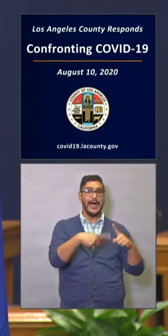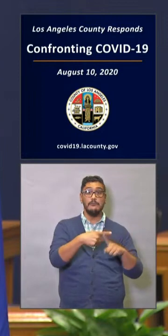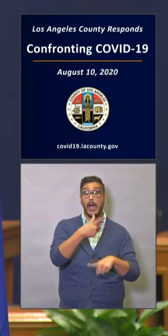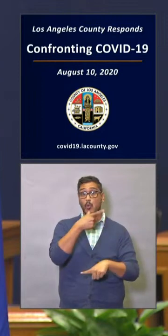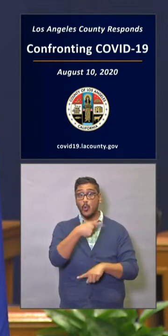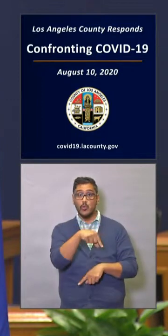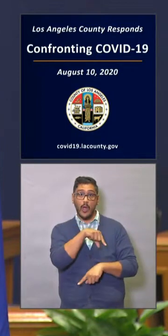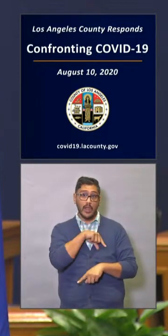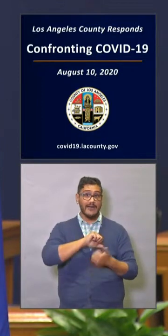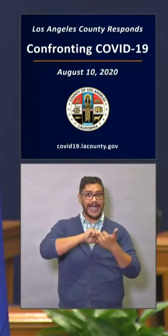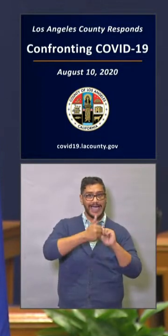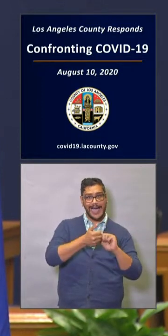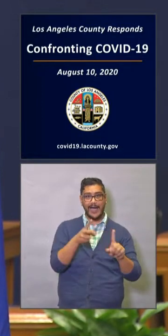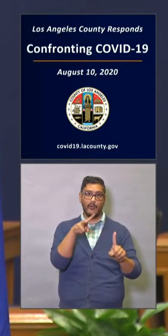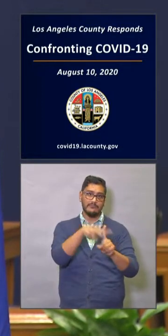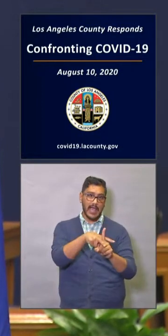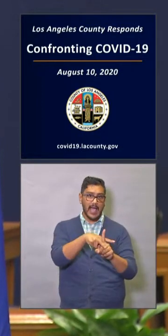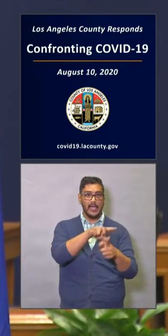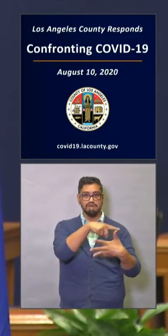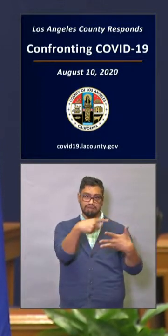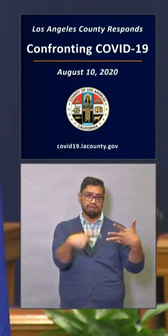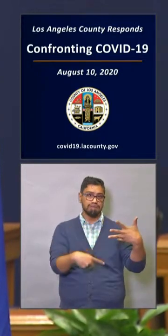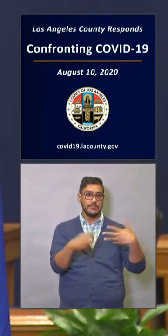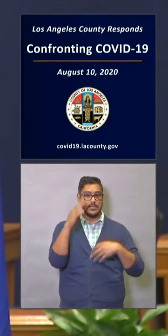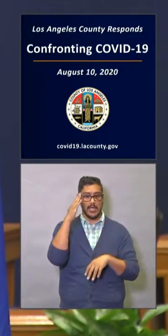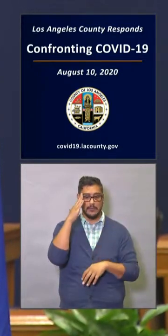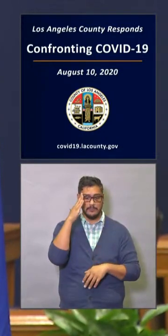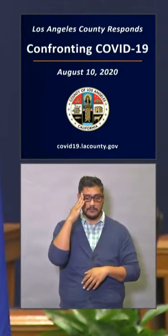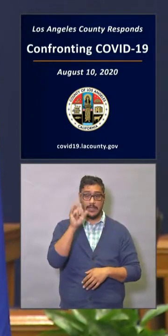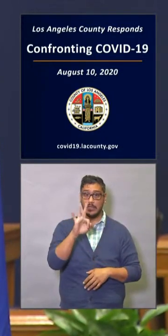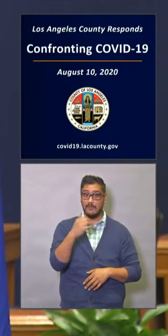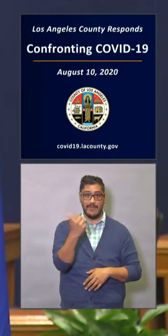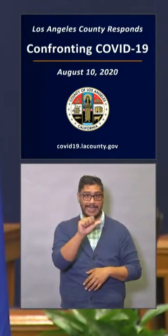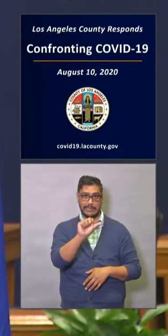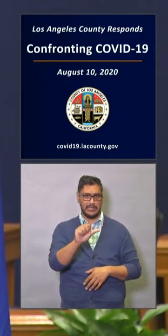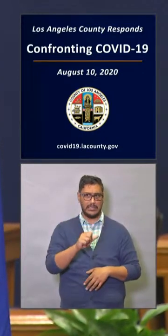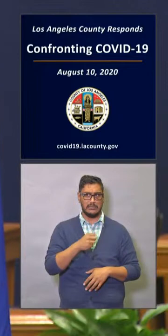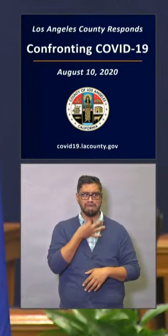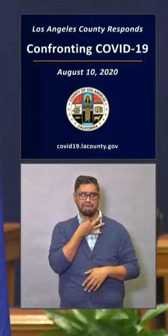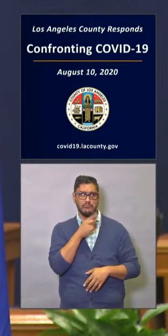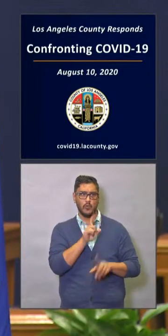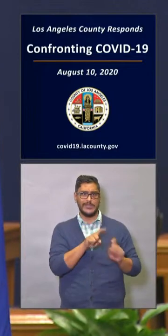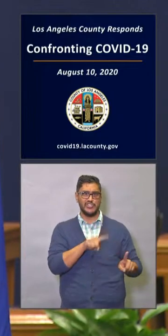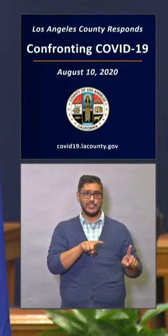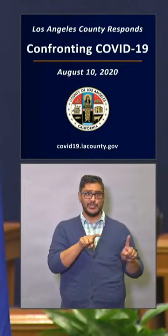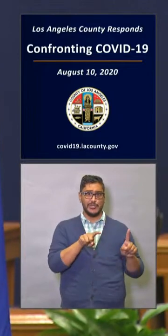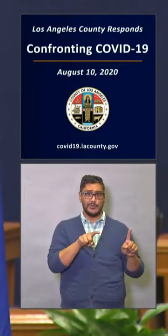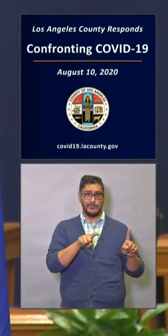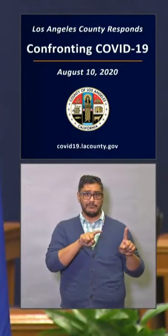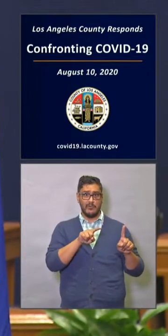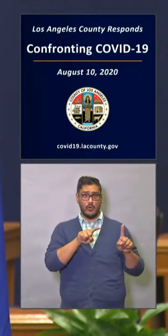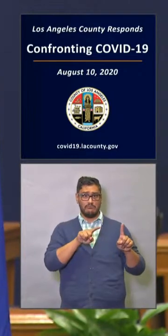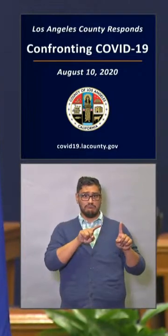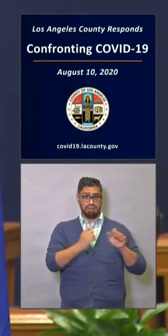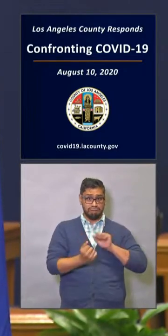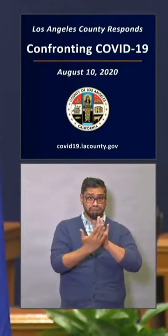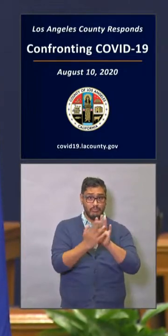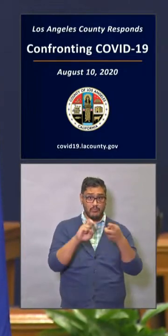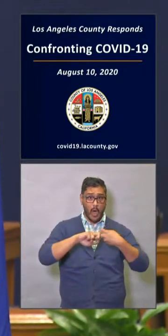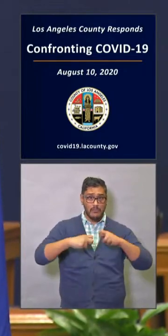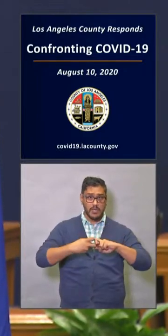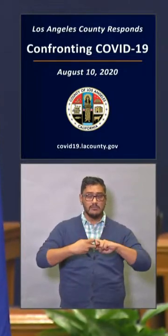can qualify, how you apply, and if you have any questions or issues, we're going to have a number that you can call to get that